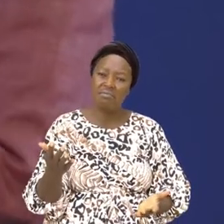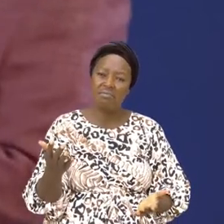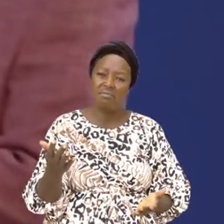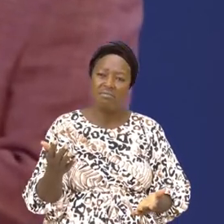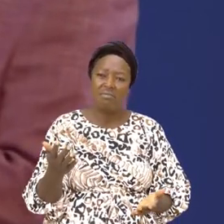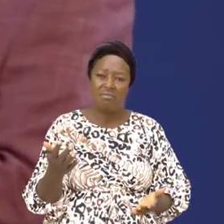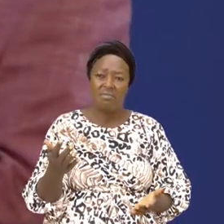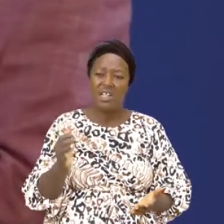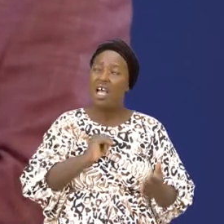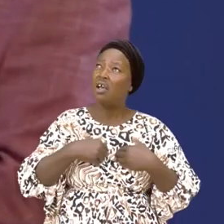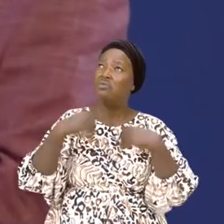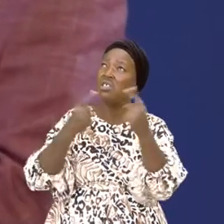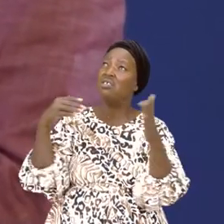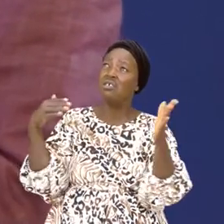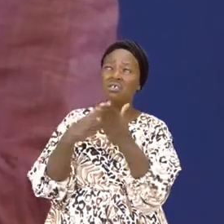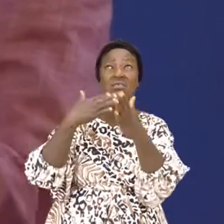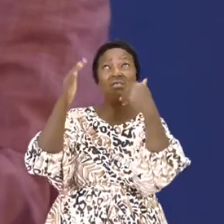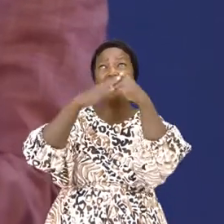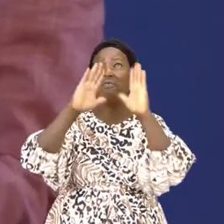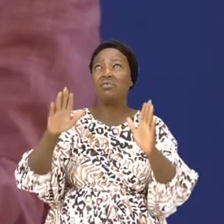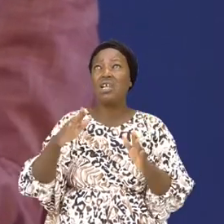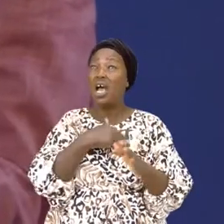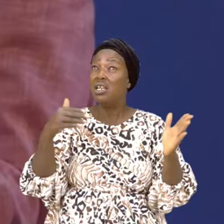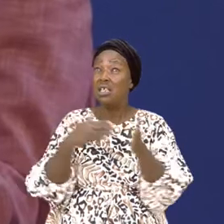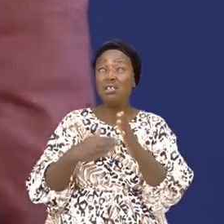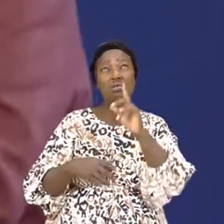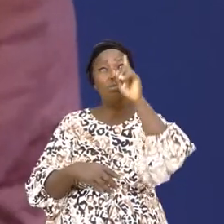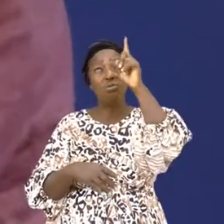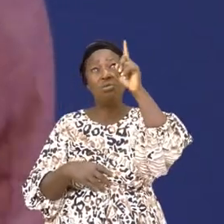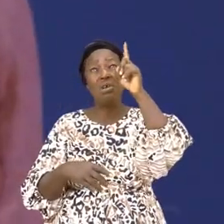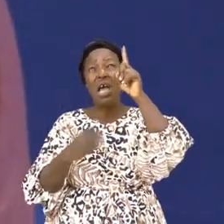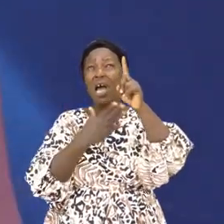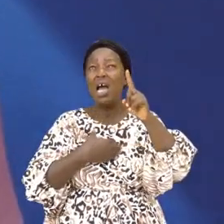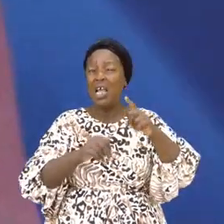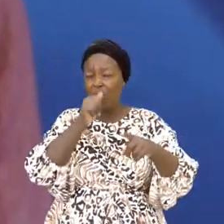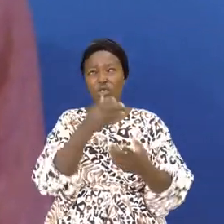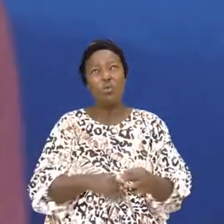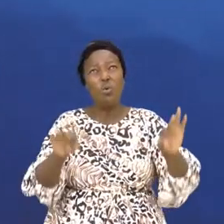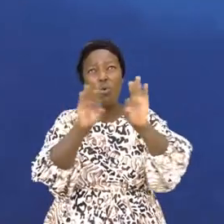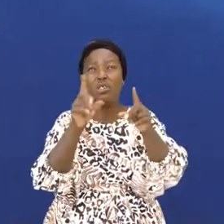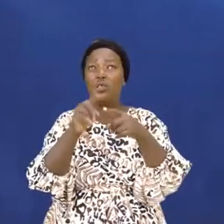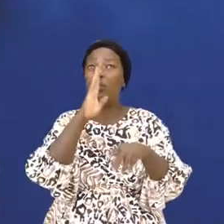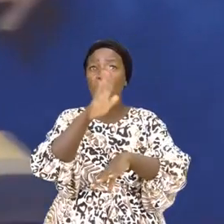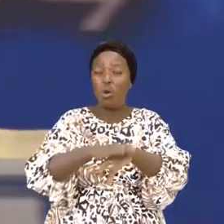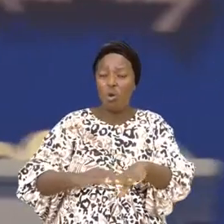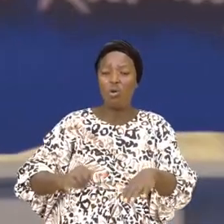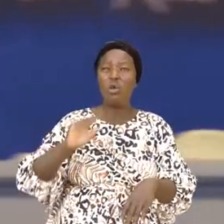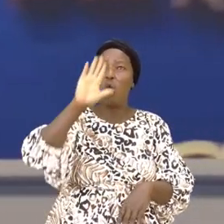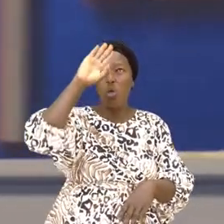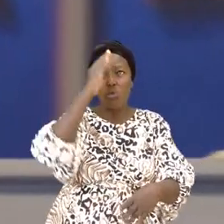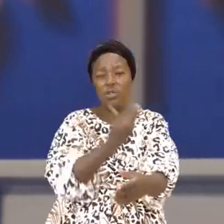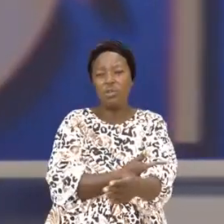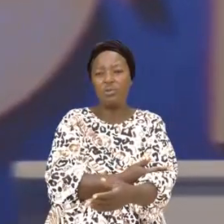I've sinned against heaven and against you, and I'm not worthy to be called your